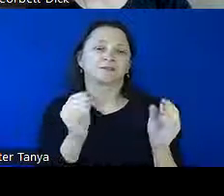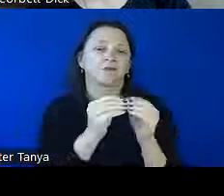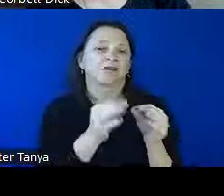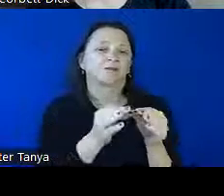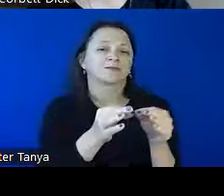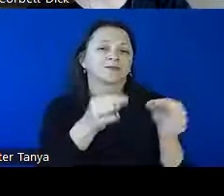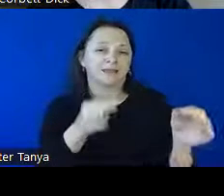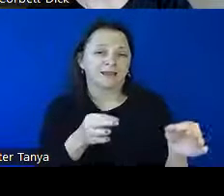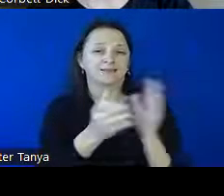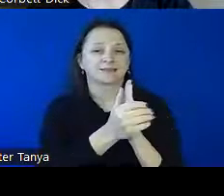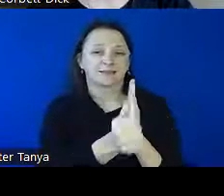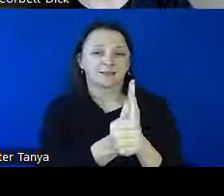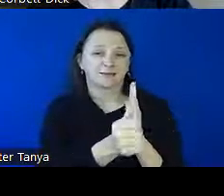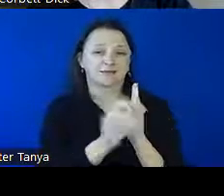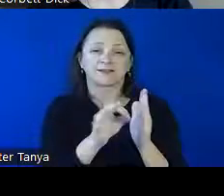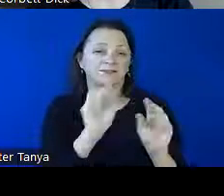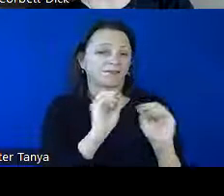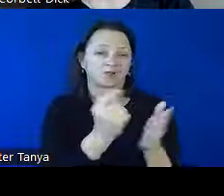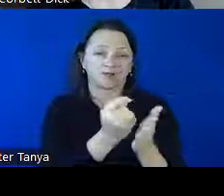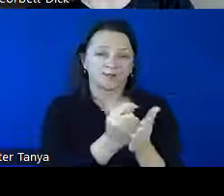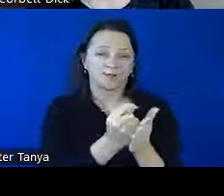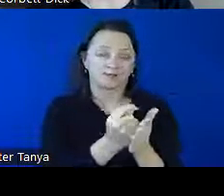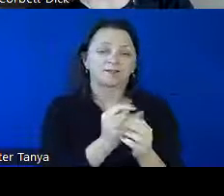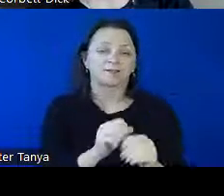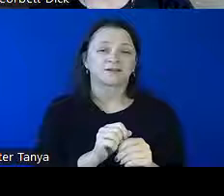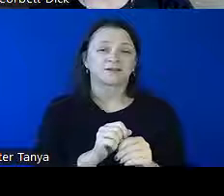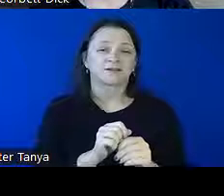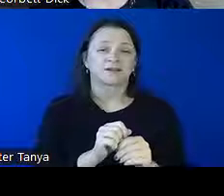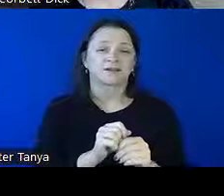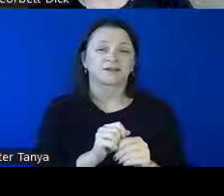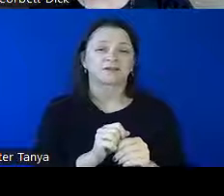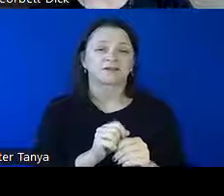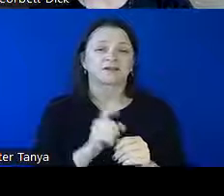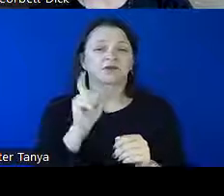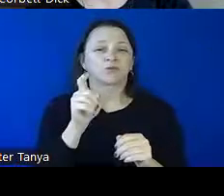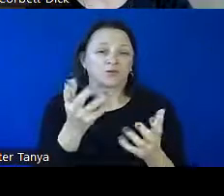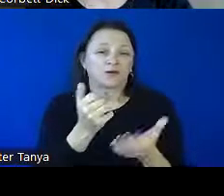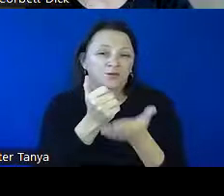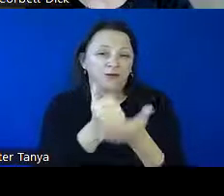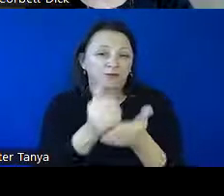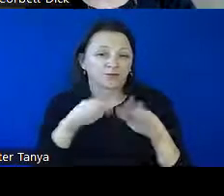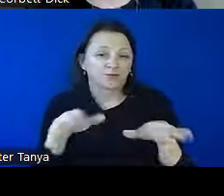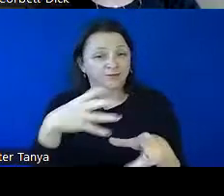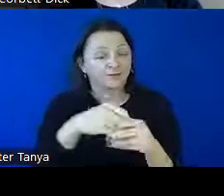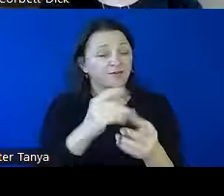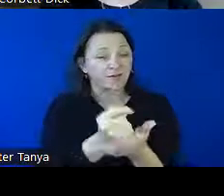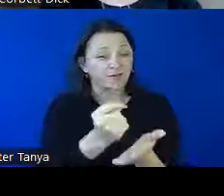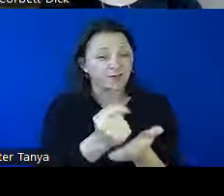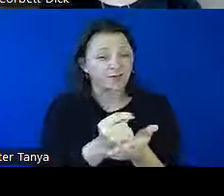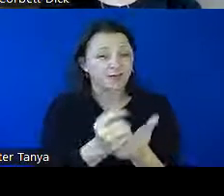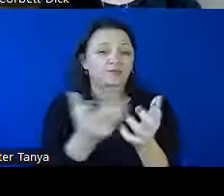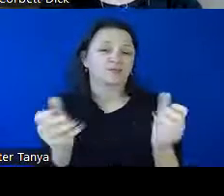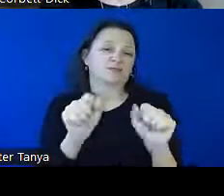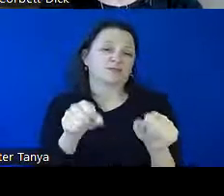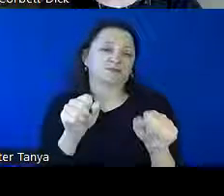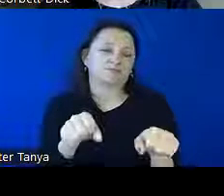skills without treatment. We want to engage in help children engage in therapies to the degree that they're